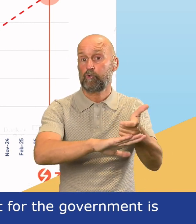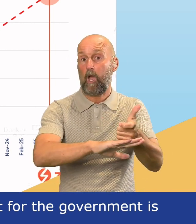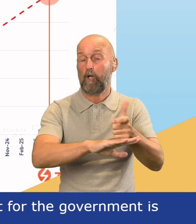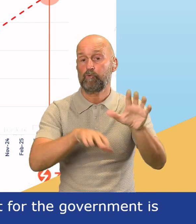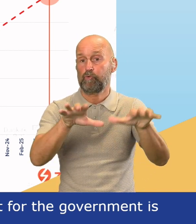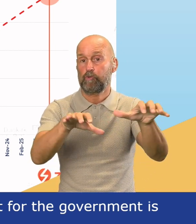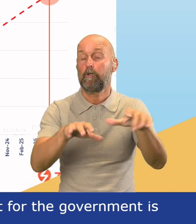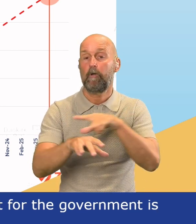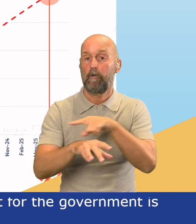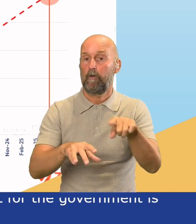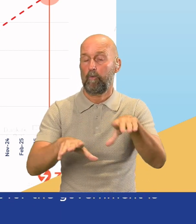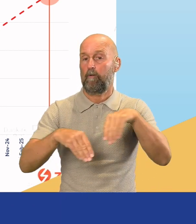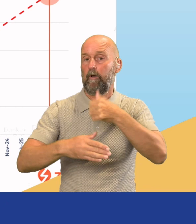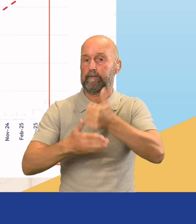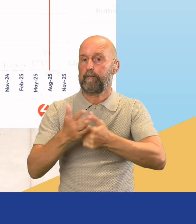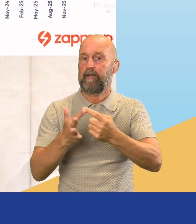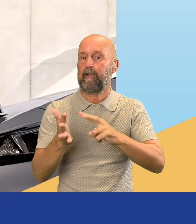EV adoption more widely.